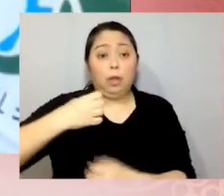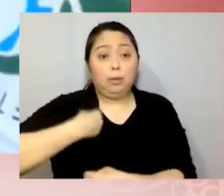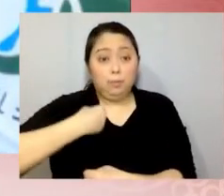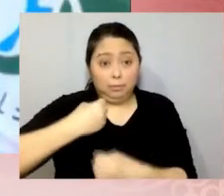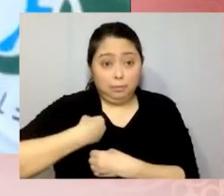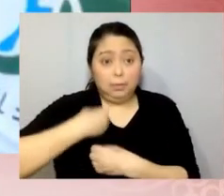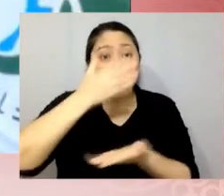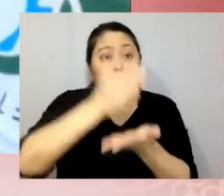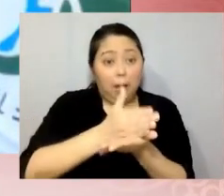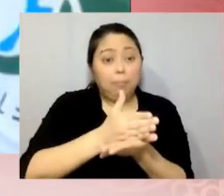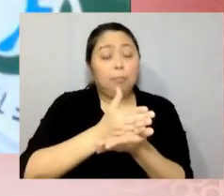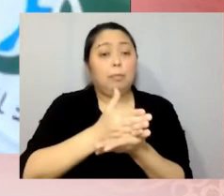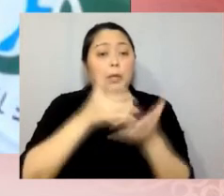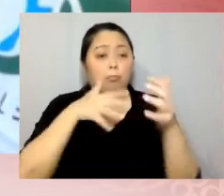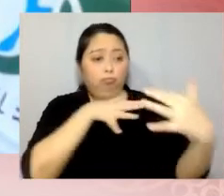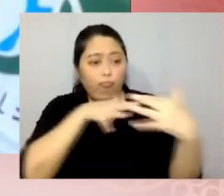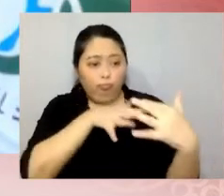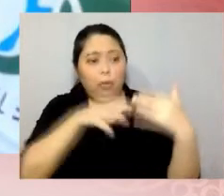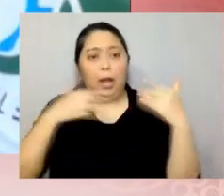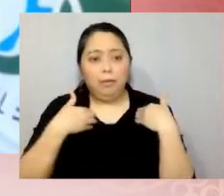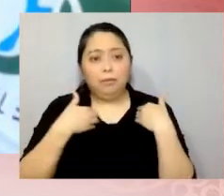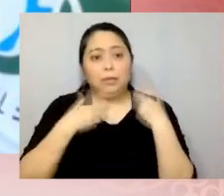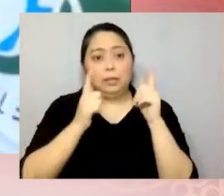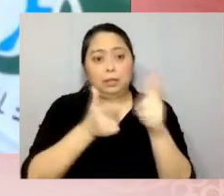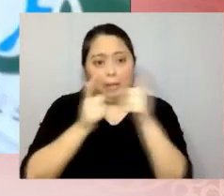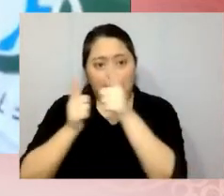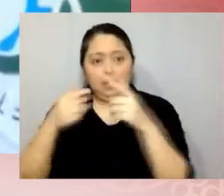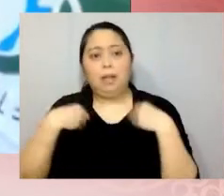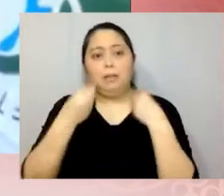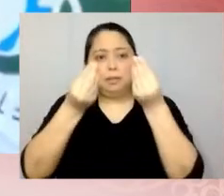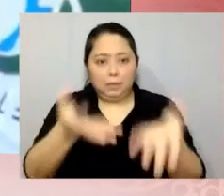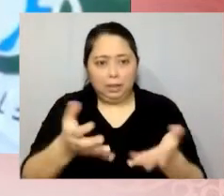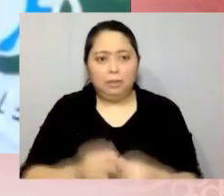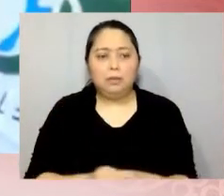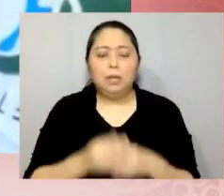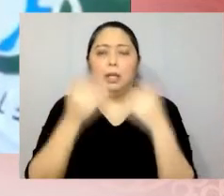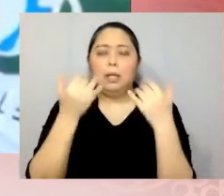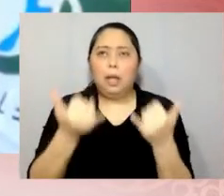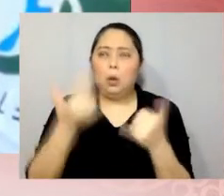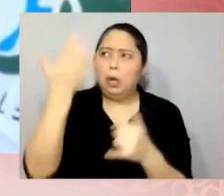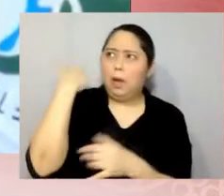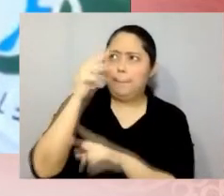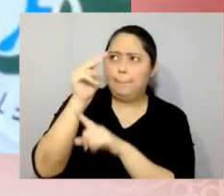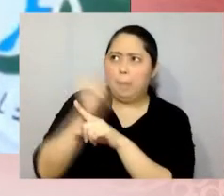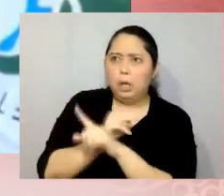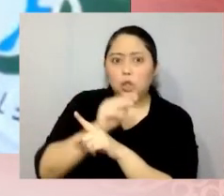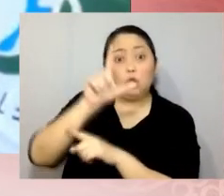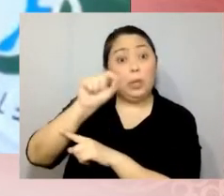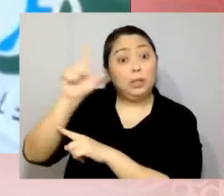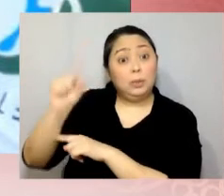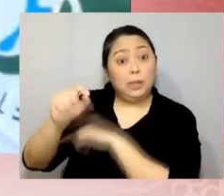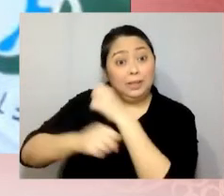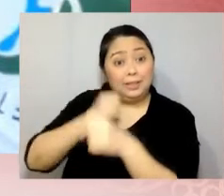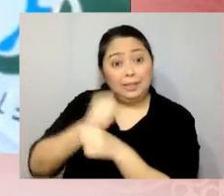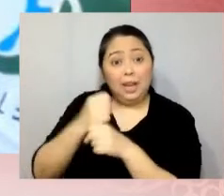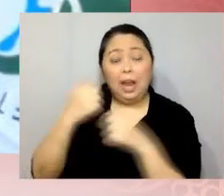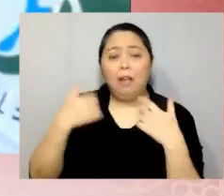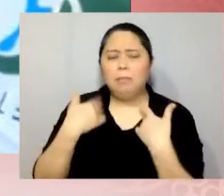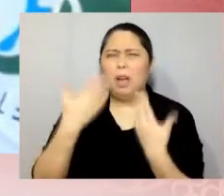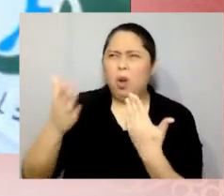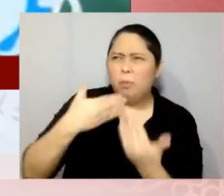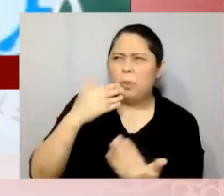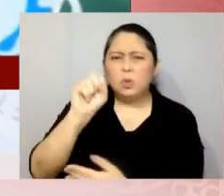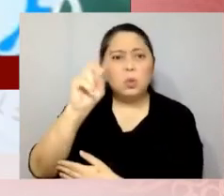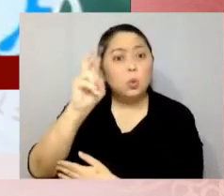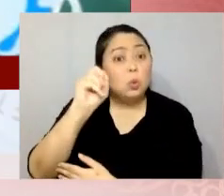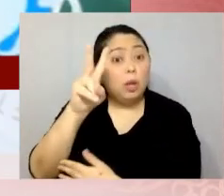Since March 2020, year po na to, we have already decommissioned almost 12,000 former combatants.